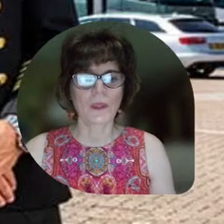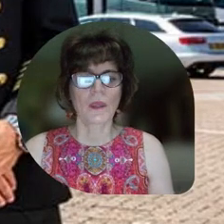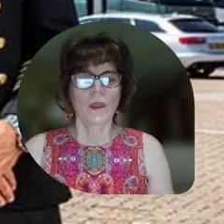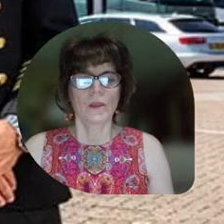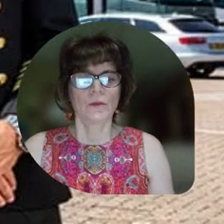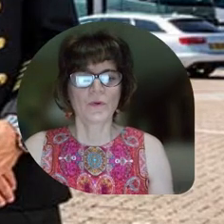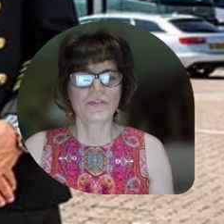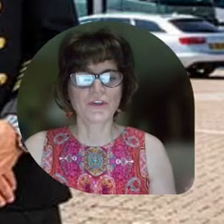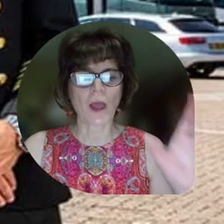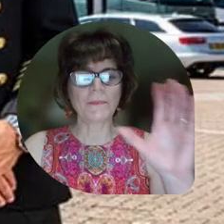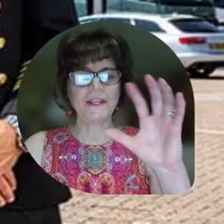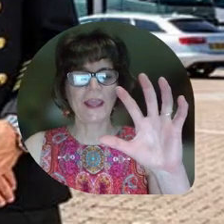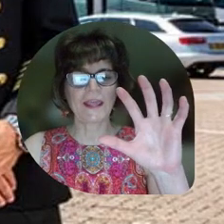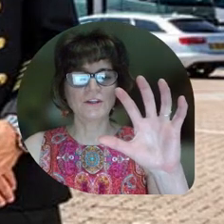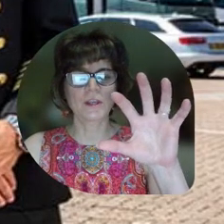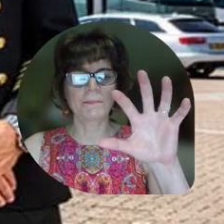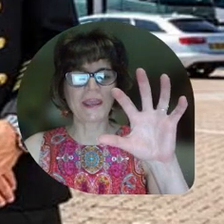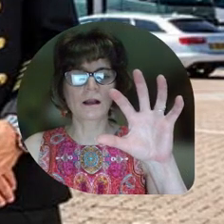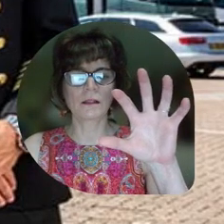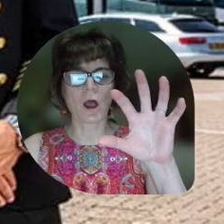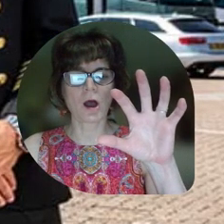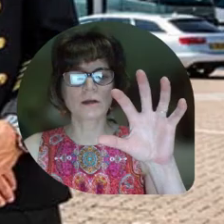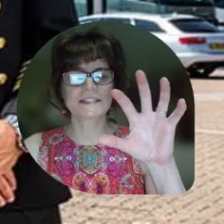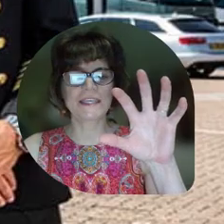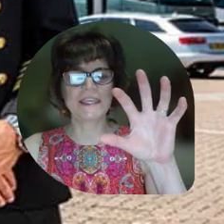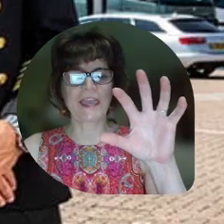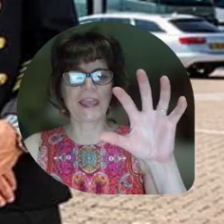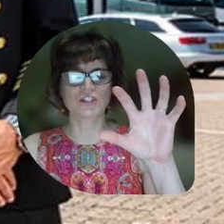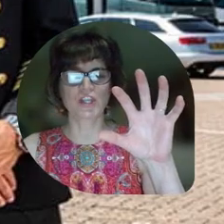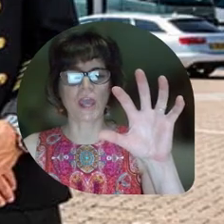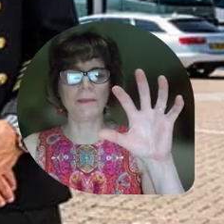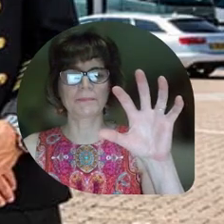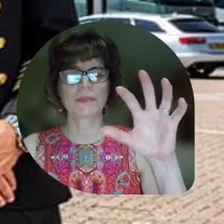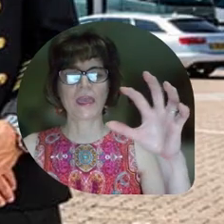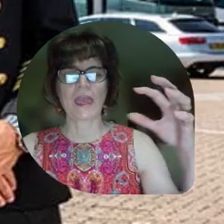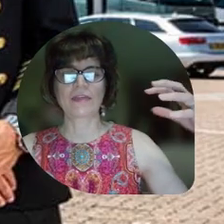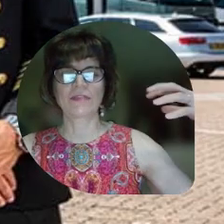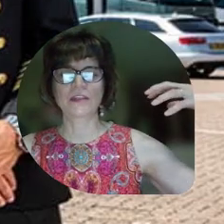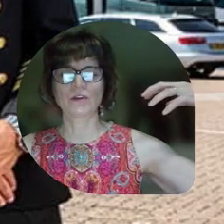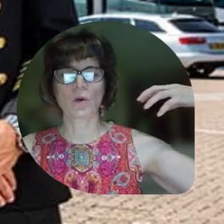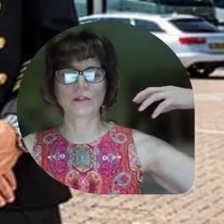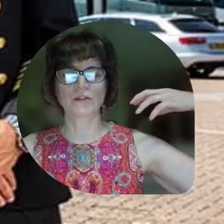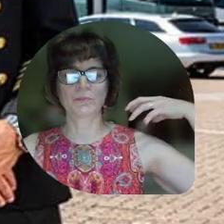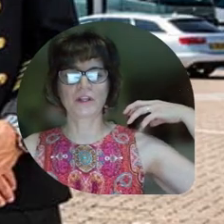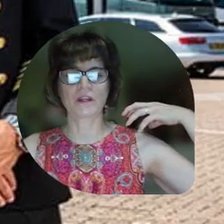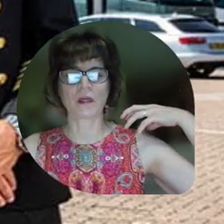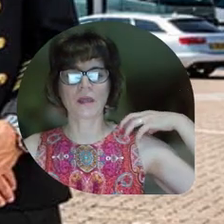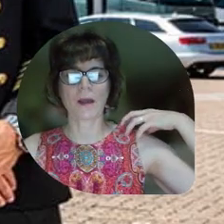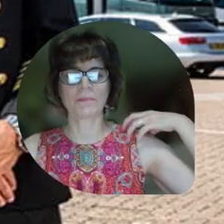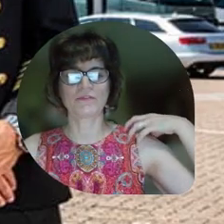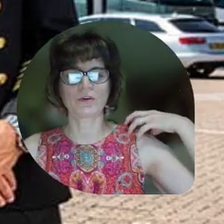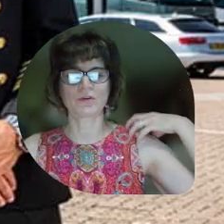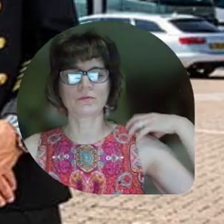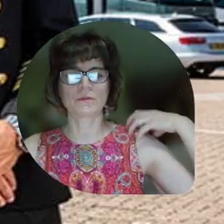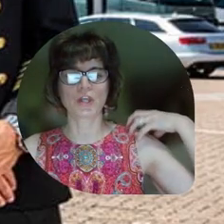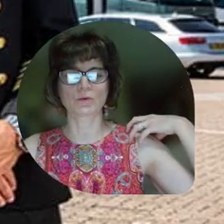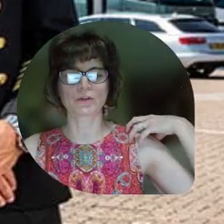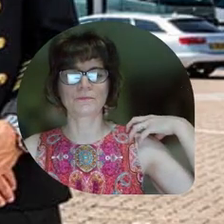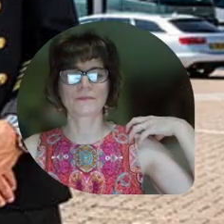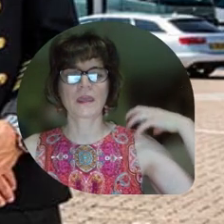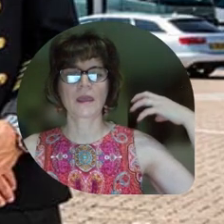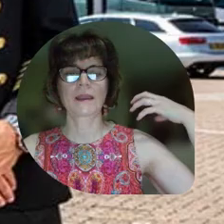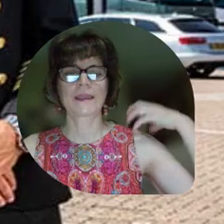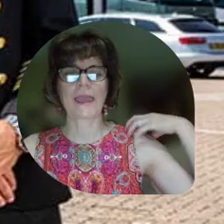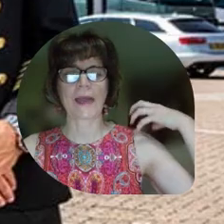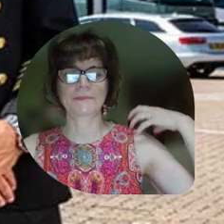Captain. With your dominant hand, you're going to make a claw C hand shape, and then you're going to put it on top of your